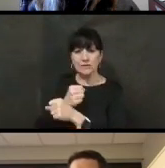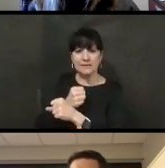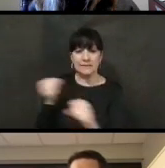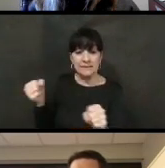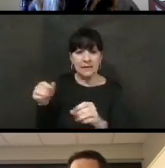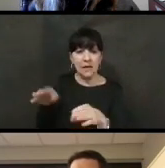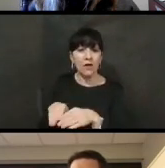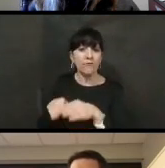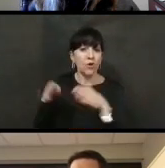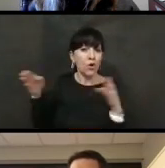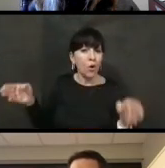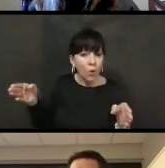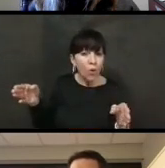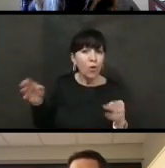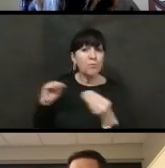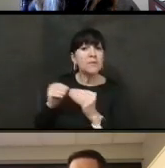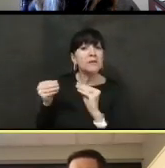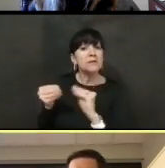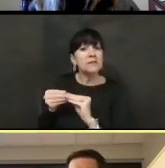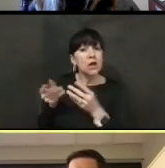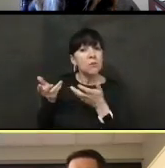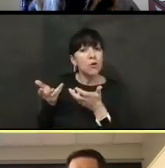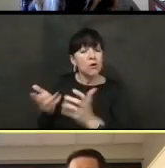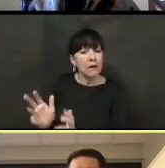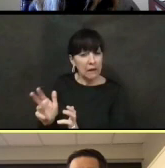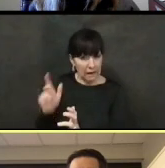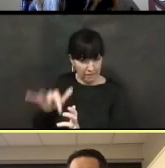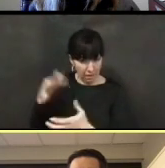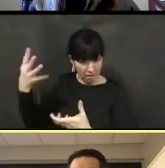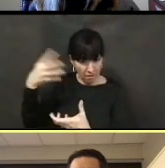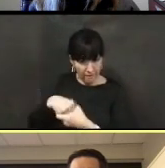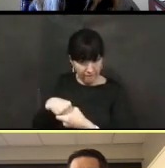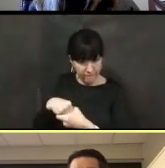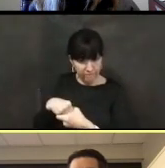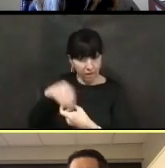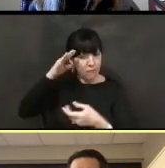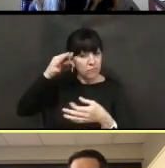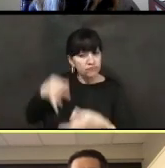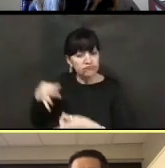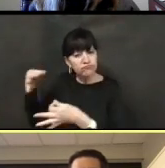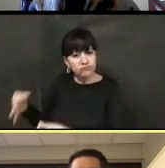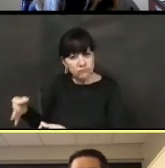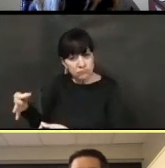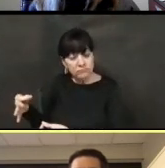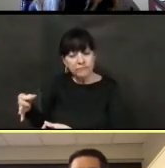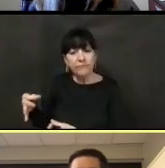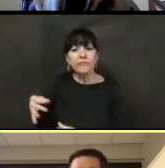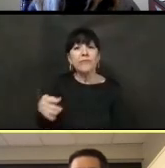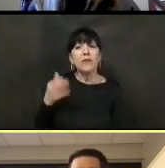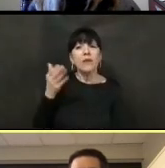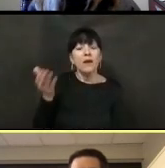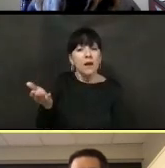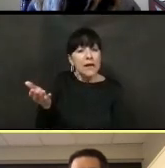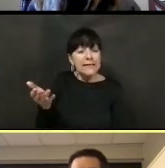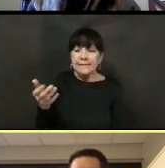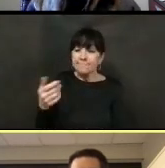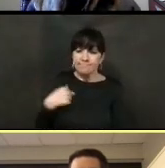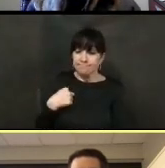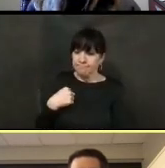thinking about, Damian? Well, I mean, I think that I can't speak for other states. I know we are